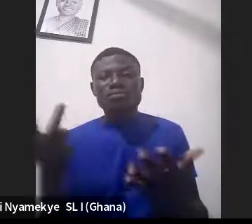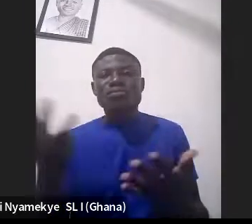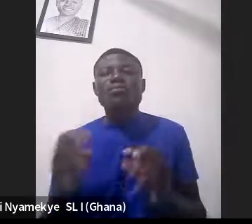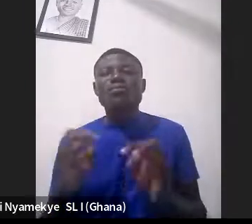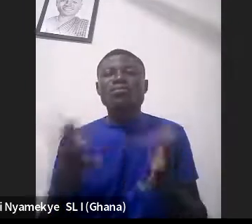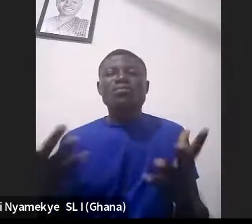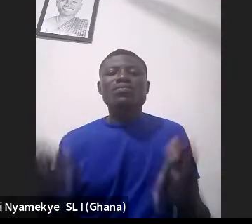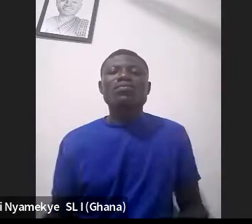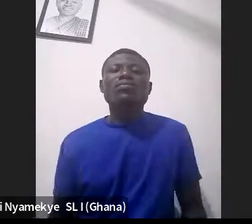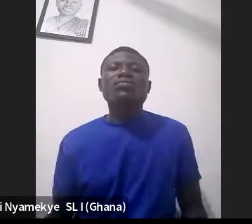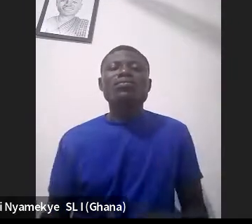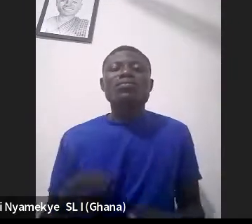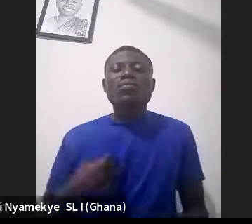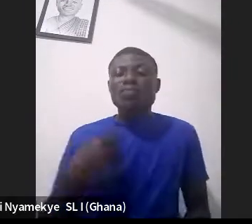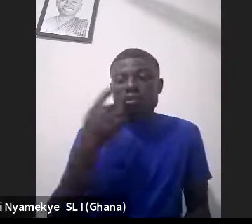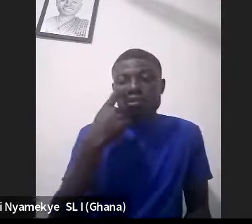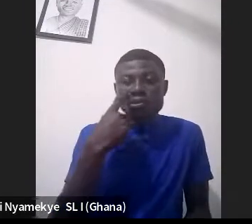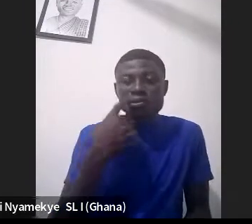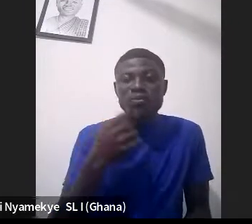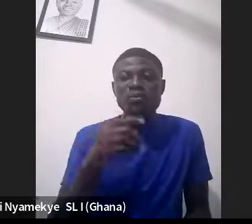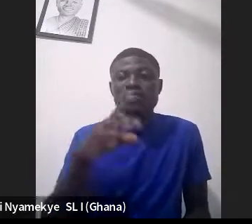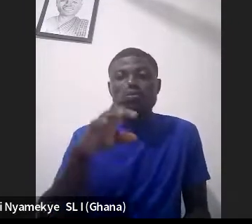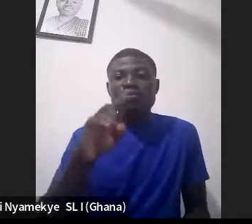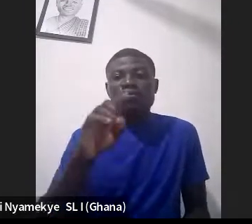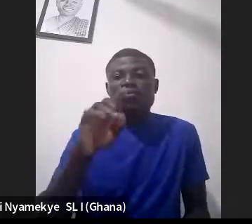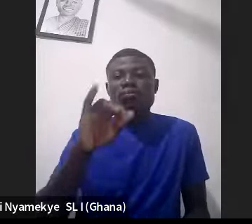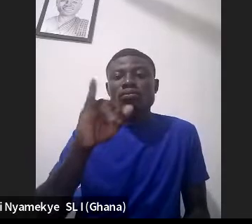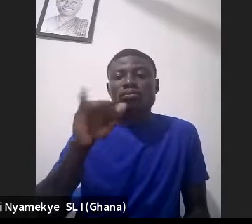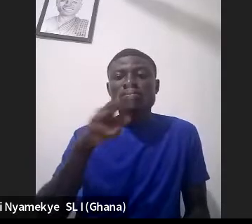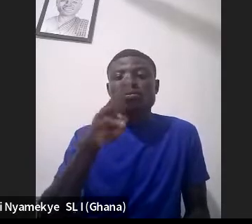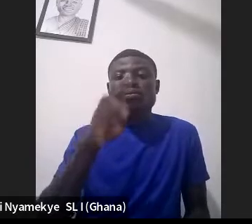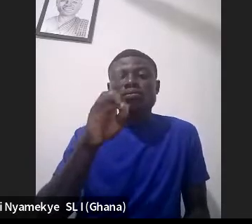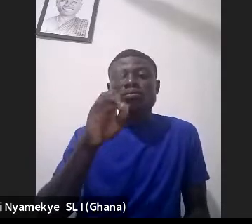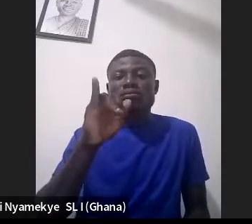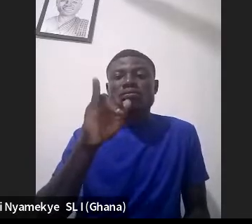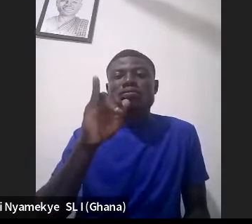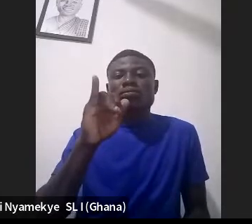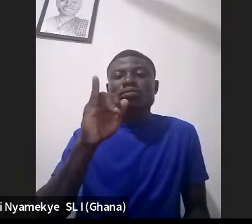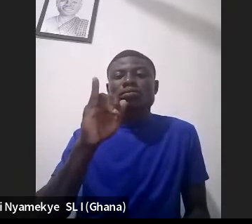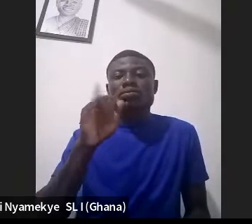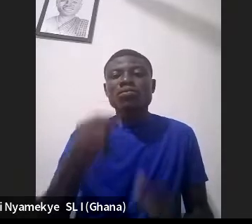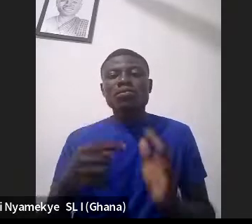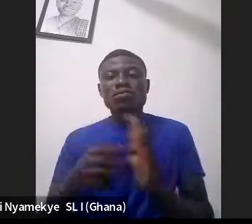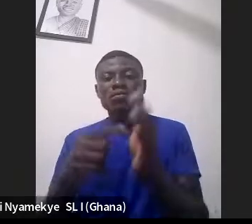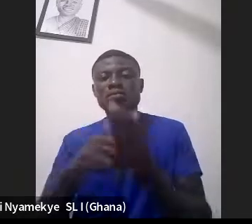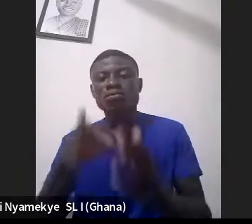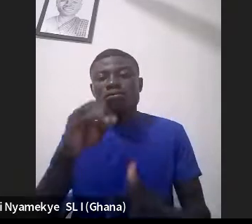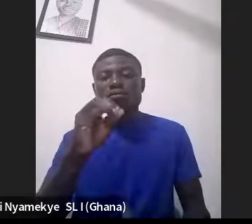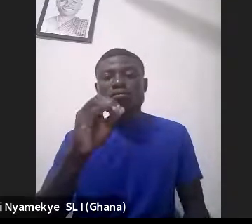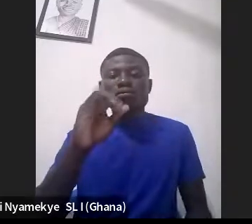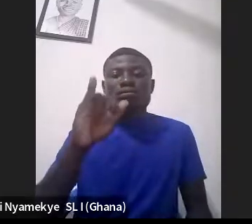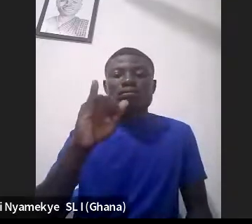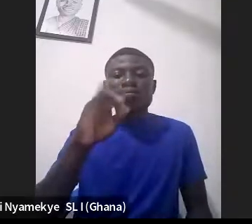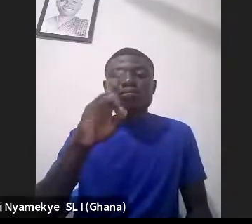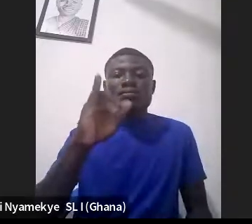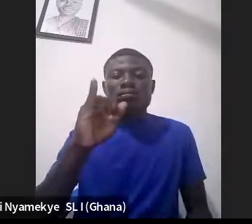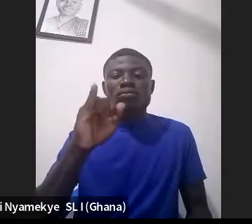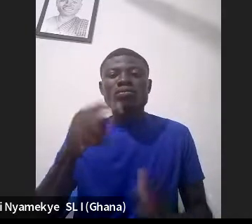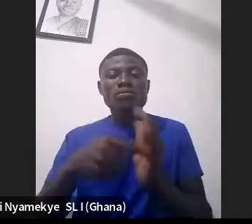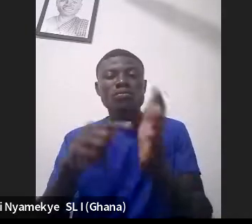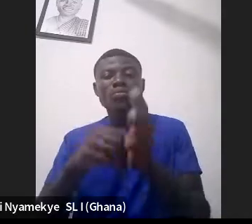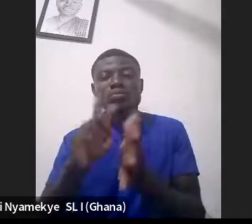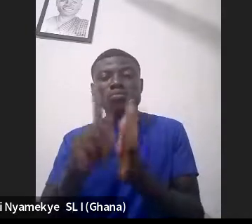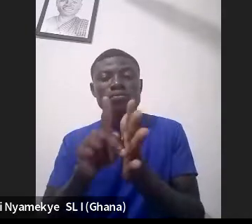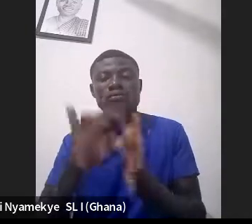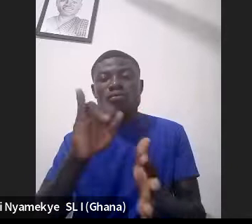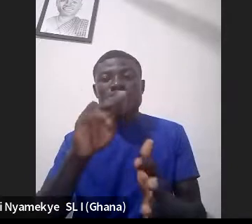So I see Jody has shared a link to that video you spoke about on YouTube. Oh, great. Perfect.